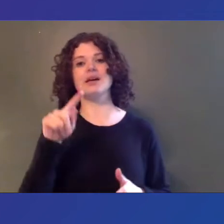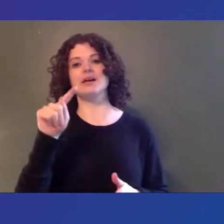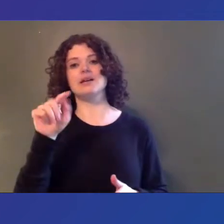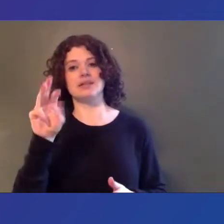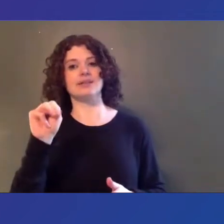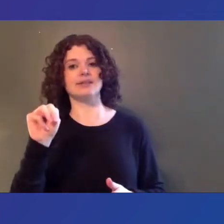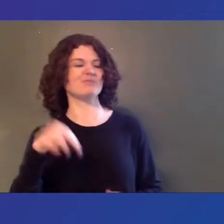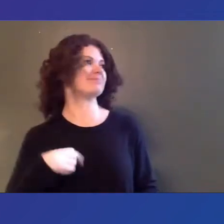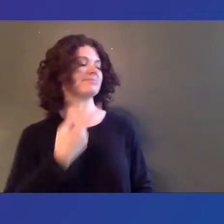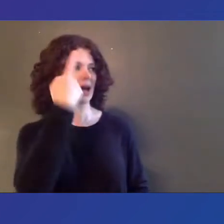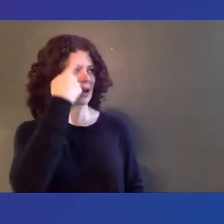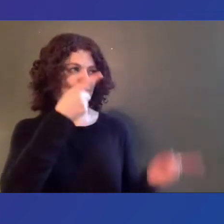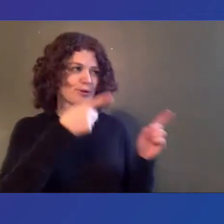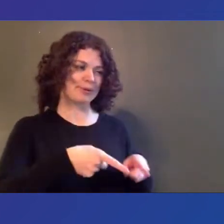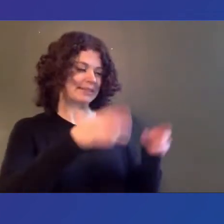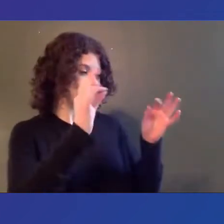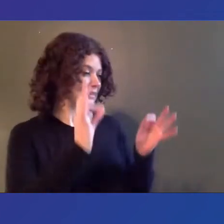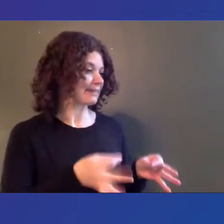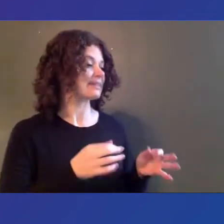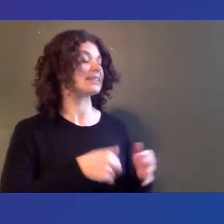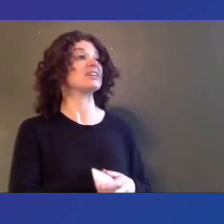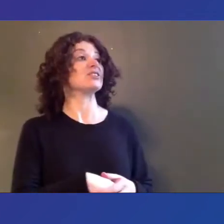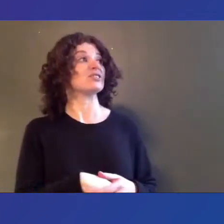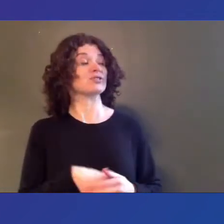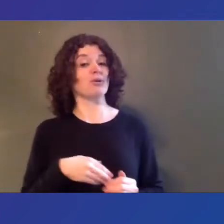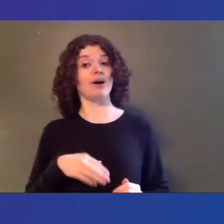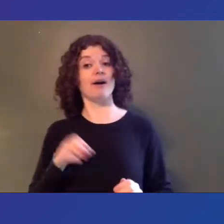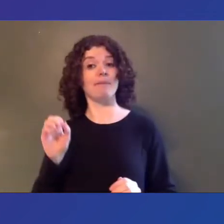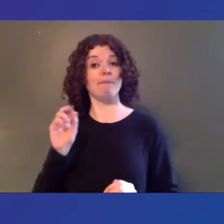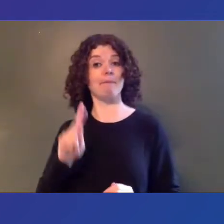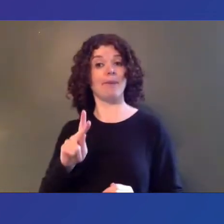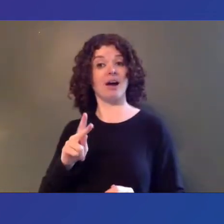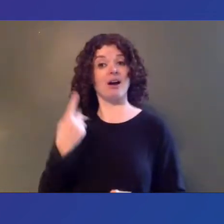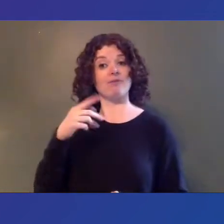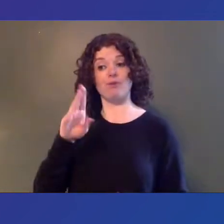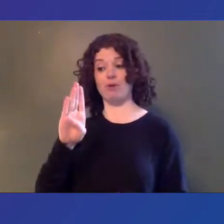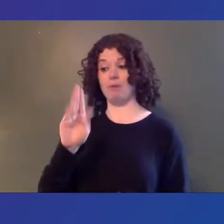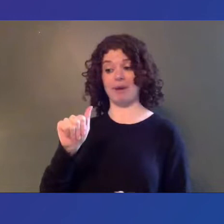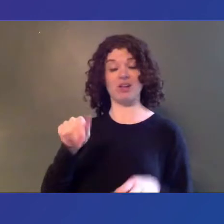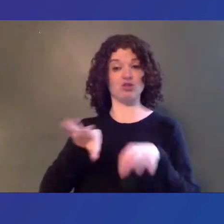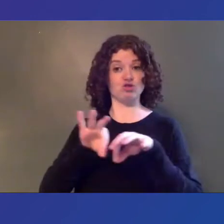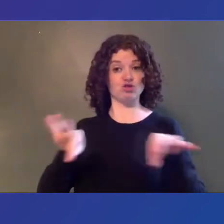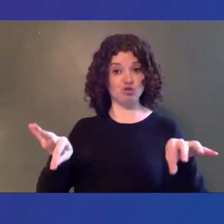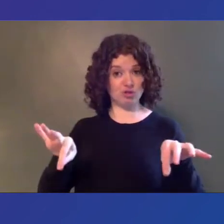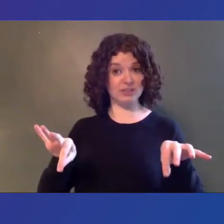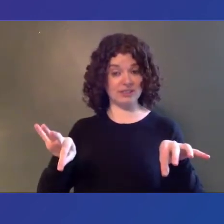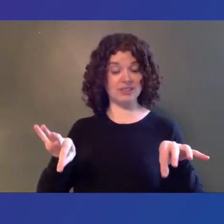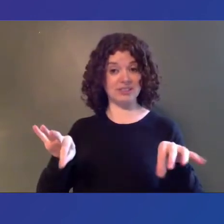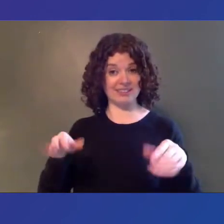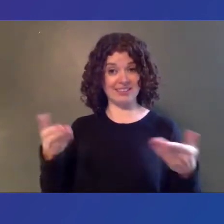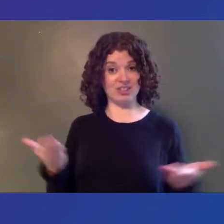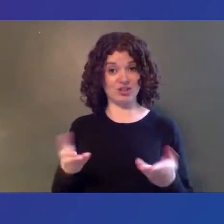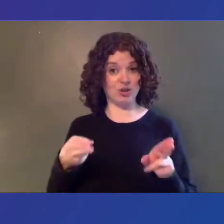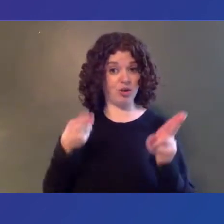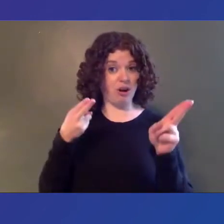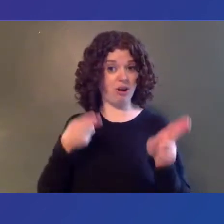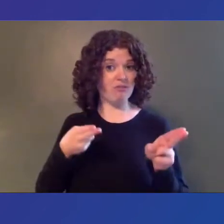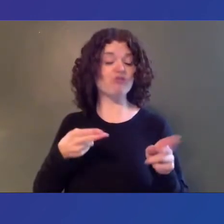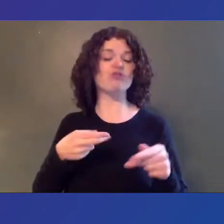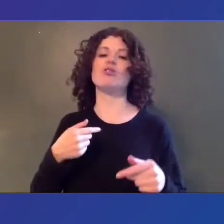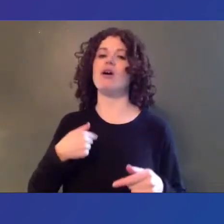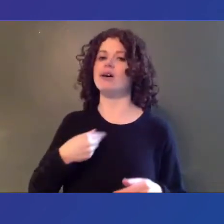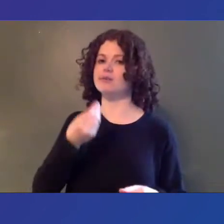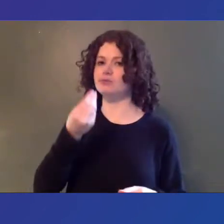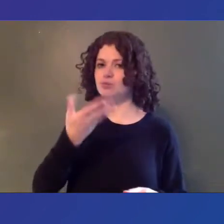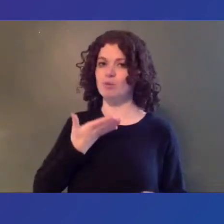think at the point where I came back to get my bachelor's here at Hunter, I was already at the point of telling myself that this is it. Got to do